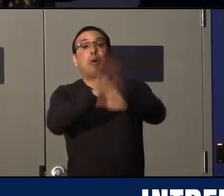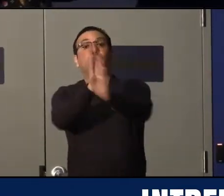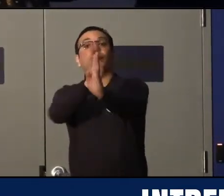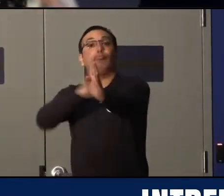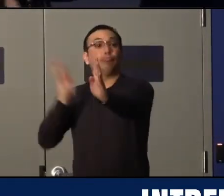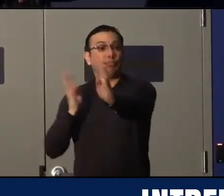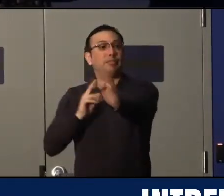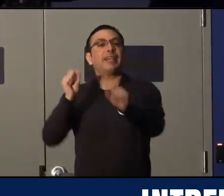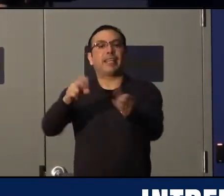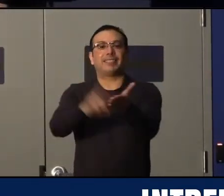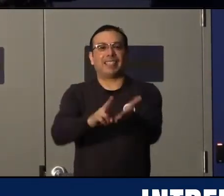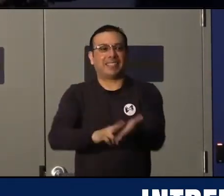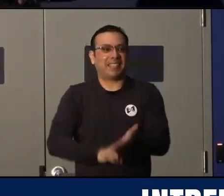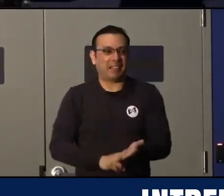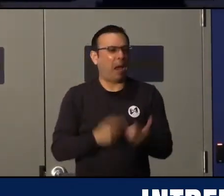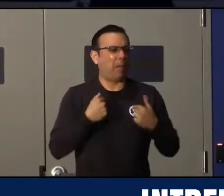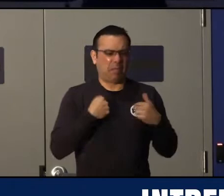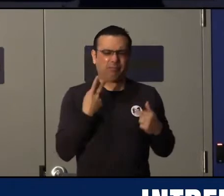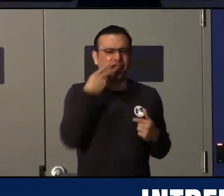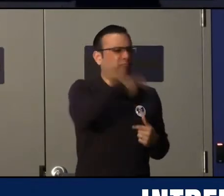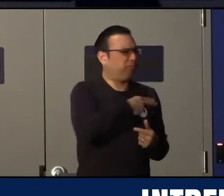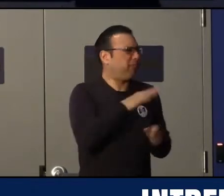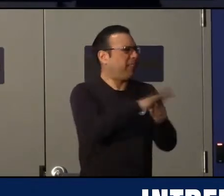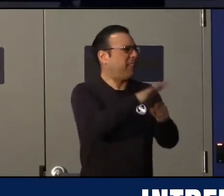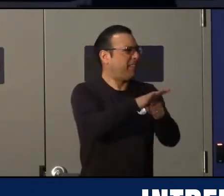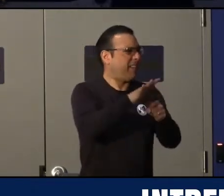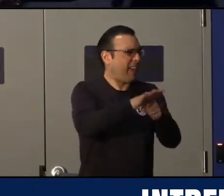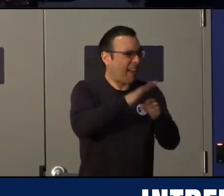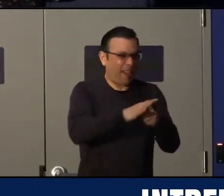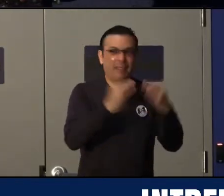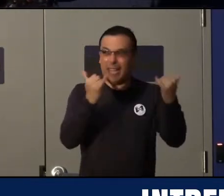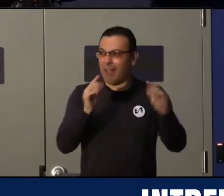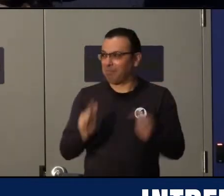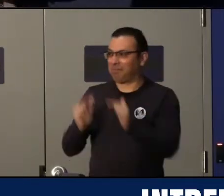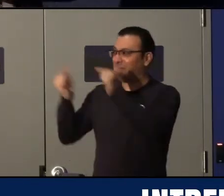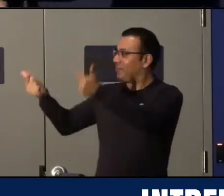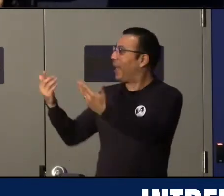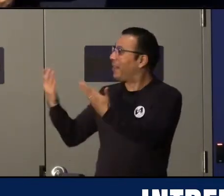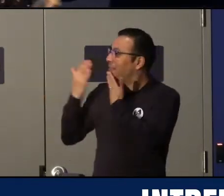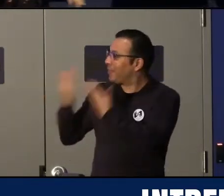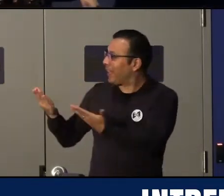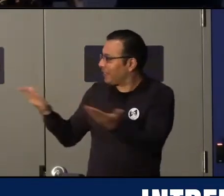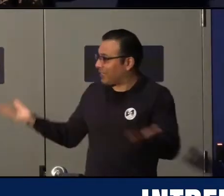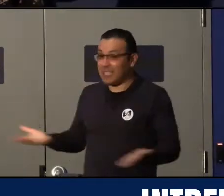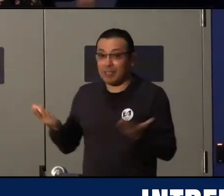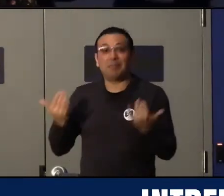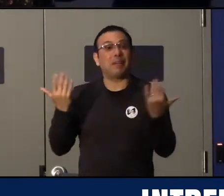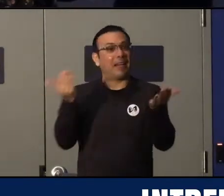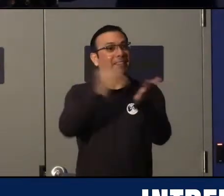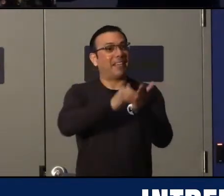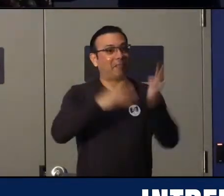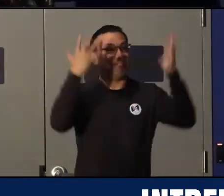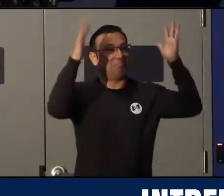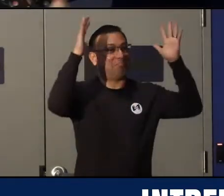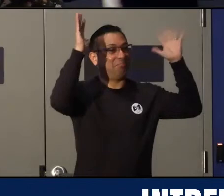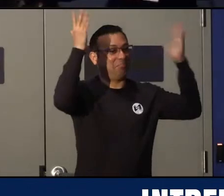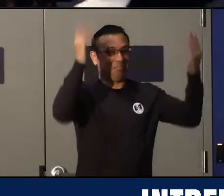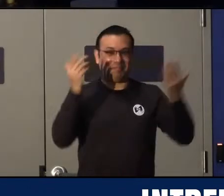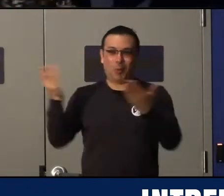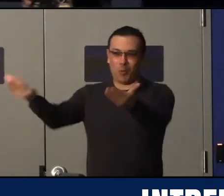So I don't want to talk on anymore. I want to hand it on over to you guys. So thank you so much for being here again. Put your hands together for our